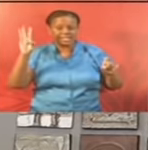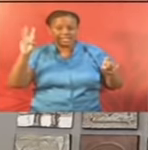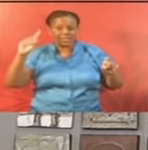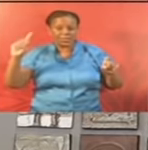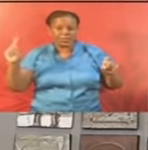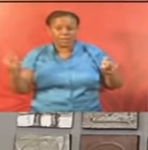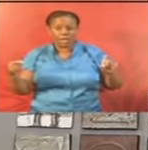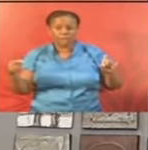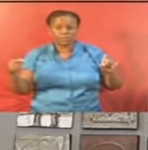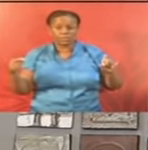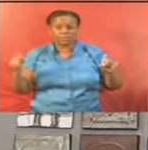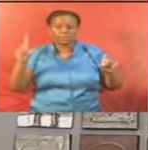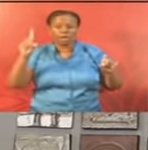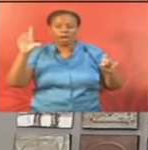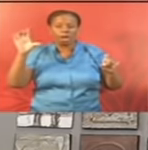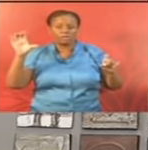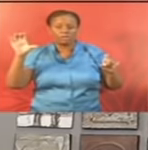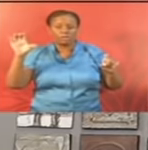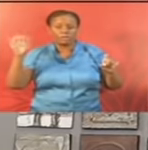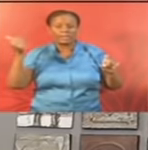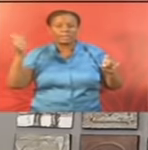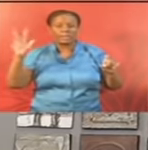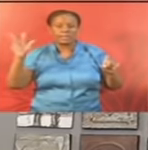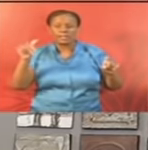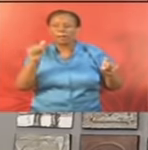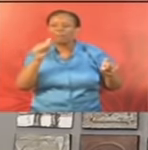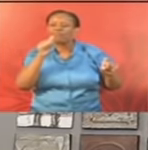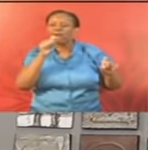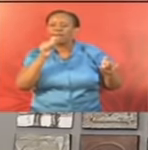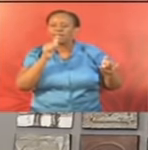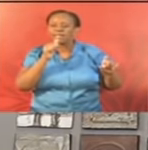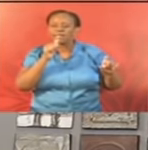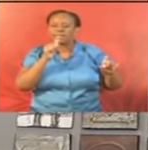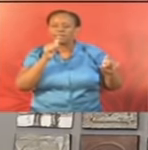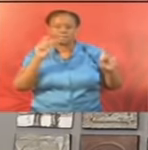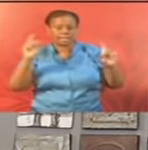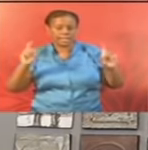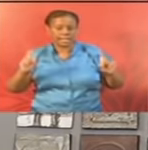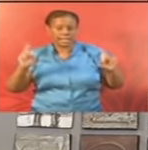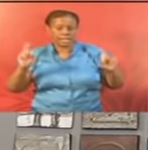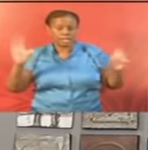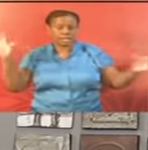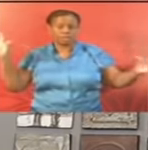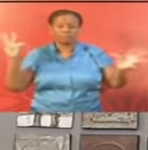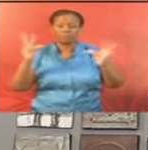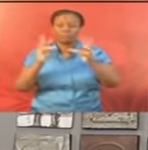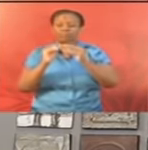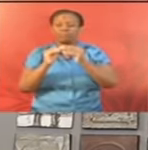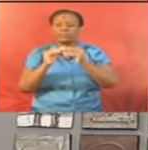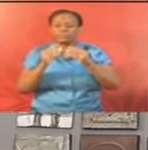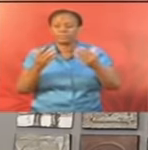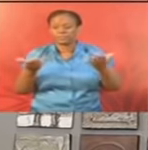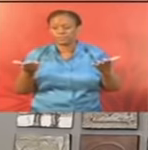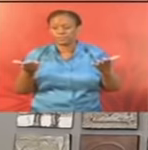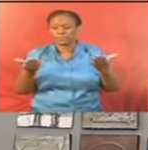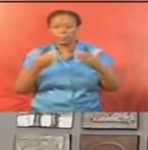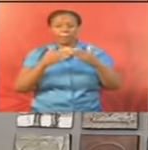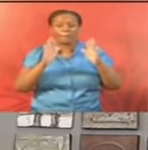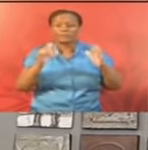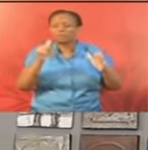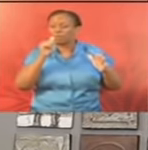6,130 private sector tests submitted, which brings the total number of public and private sector tests to